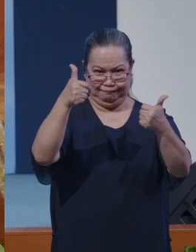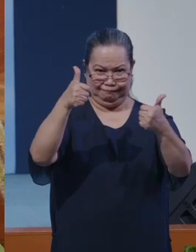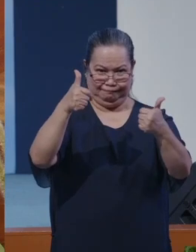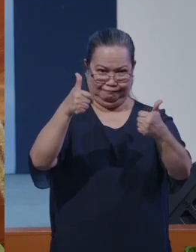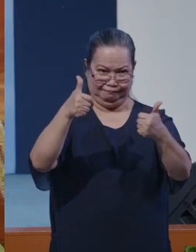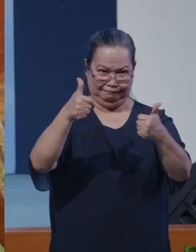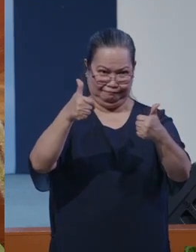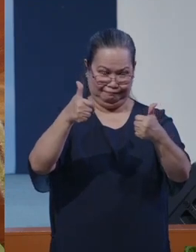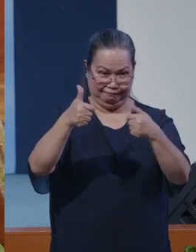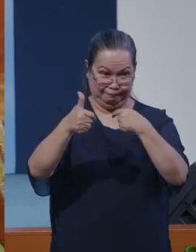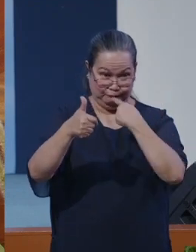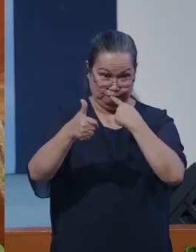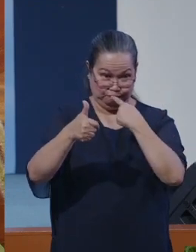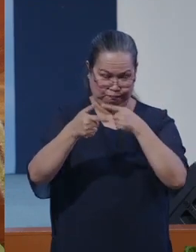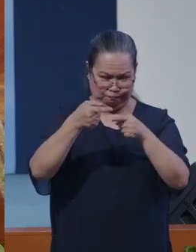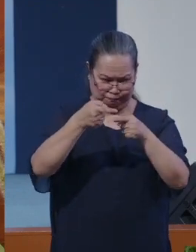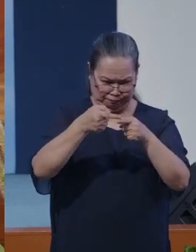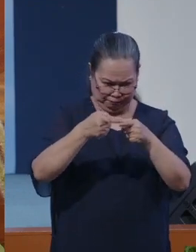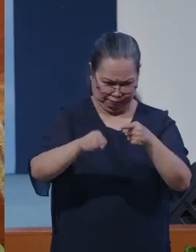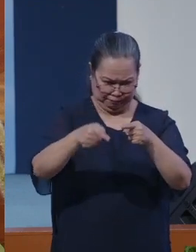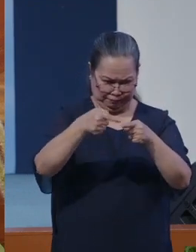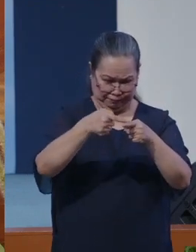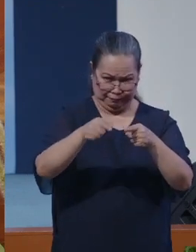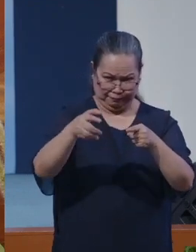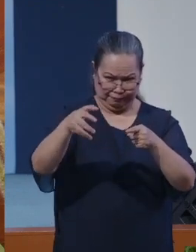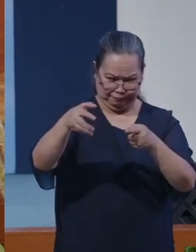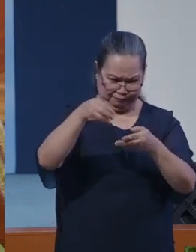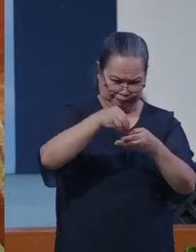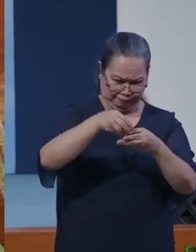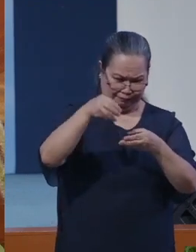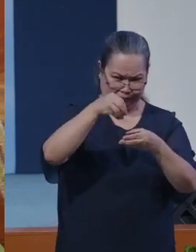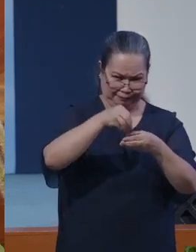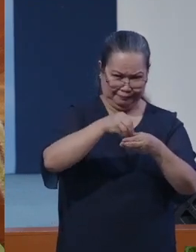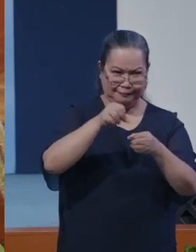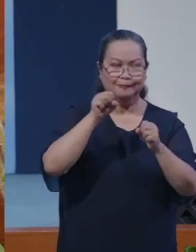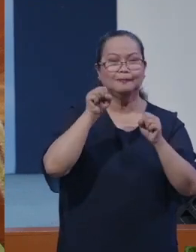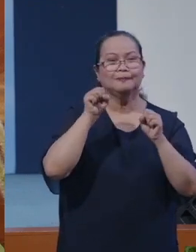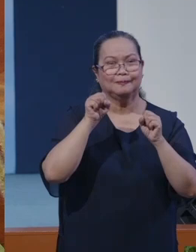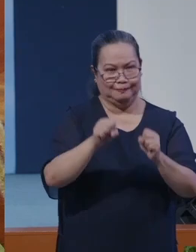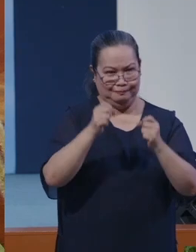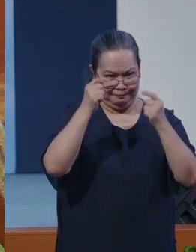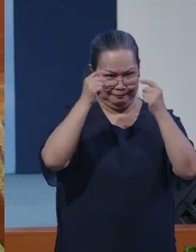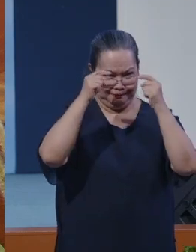But whoever gathers little by little will increase it.